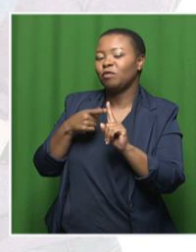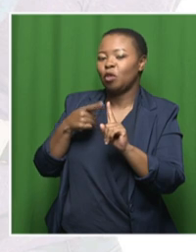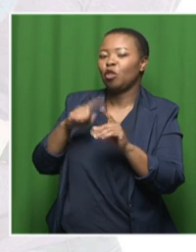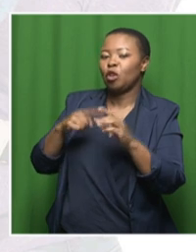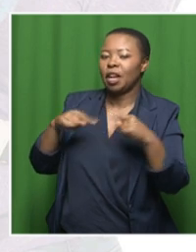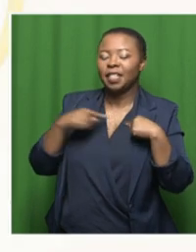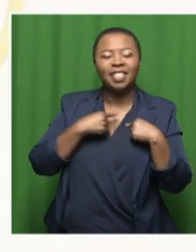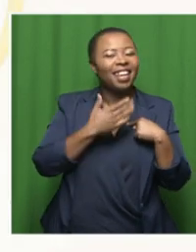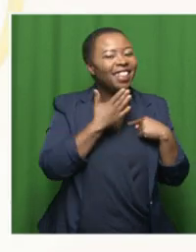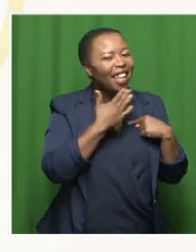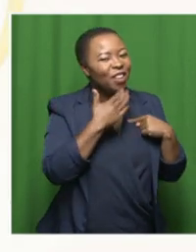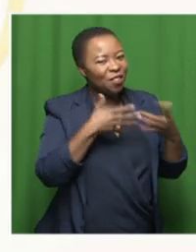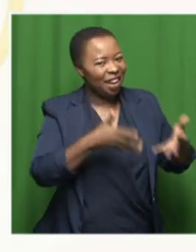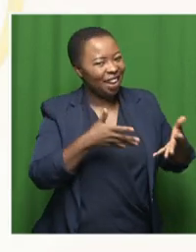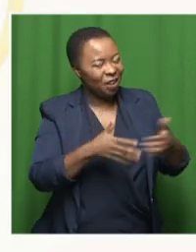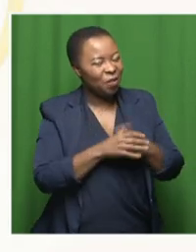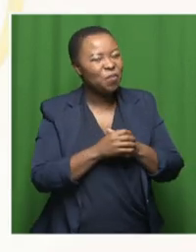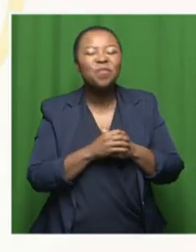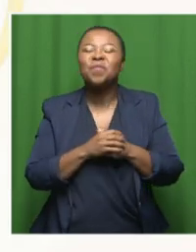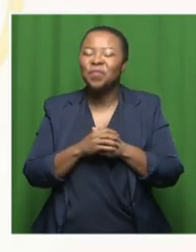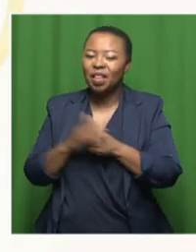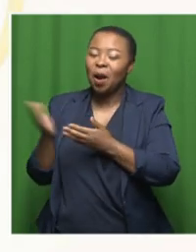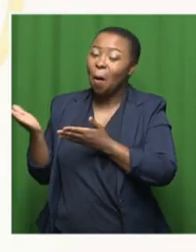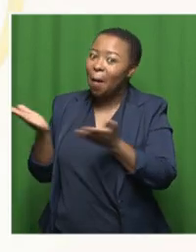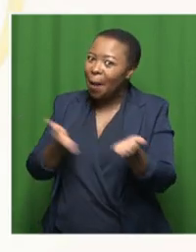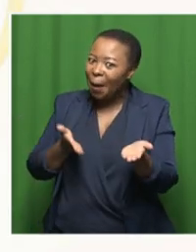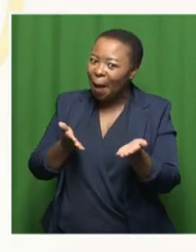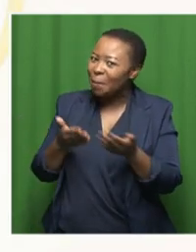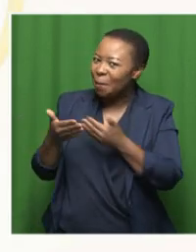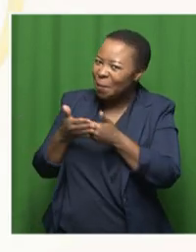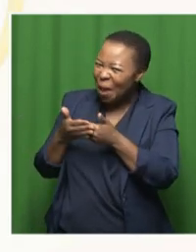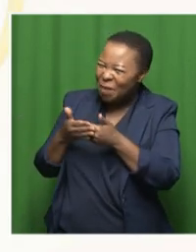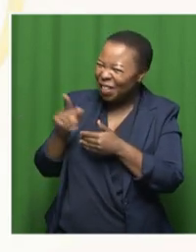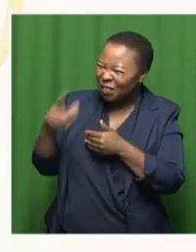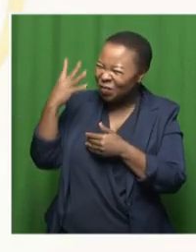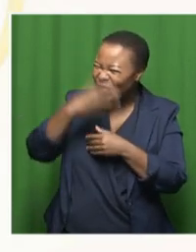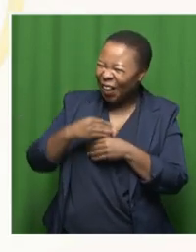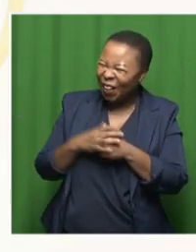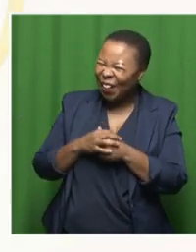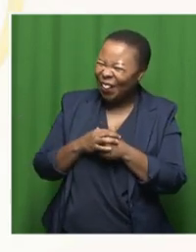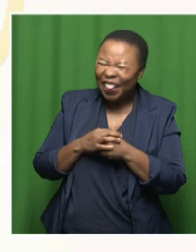much for having me. And a warm welcome to these beautiful babies. Thank you.